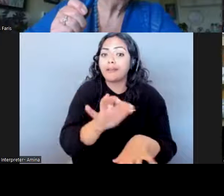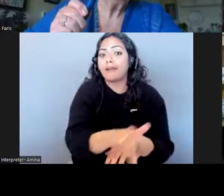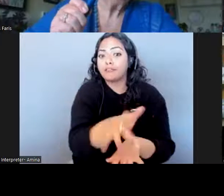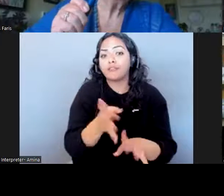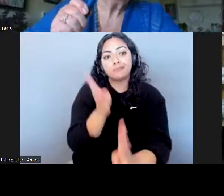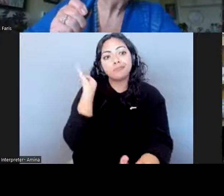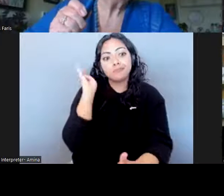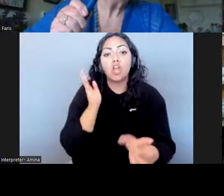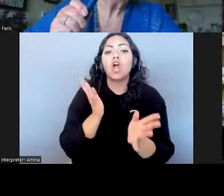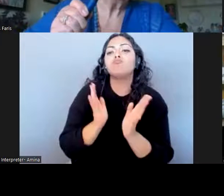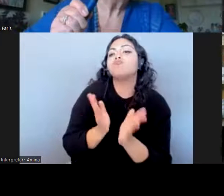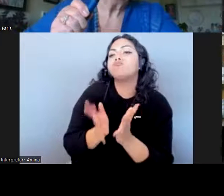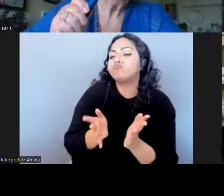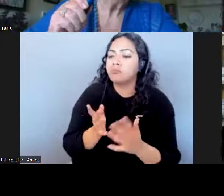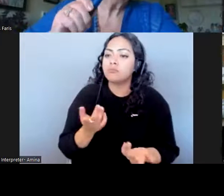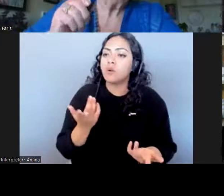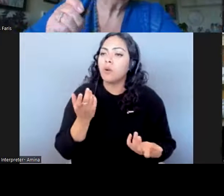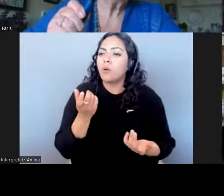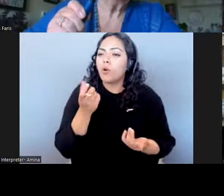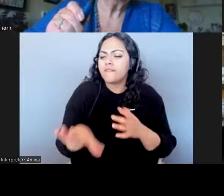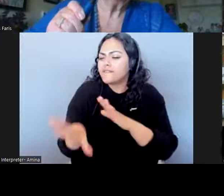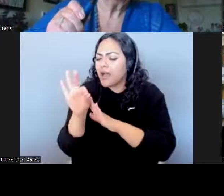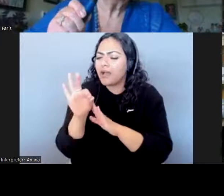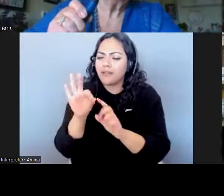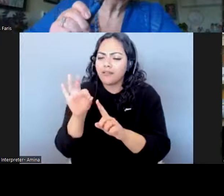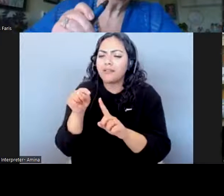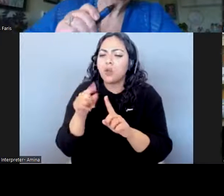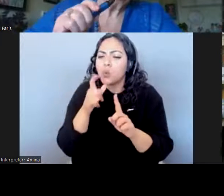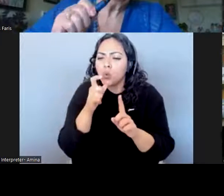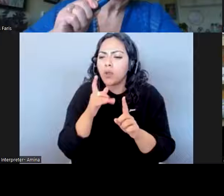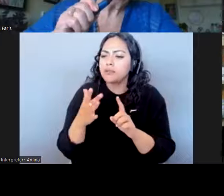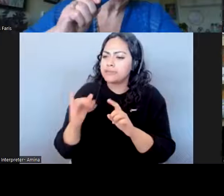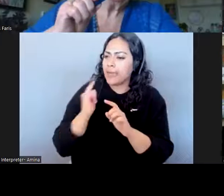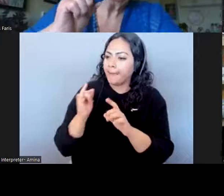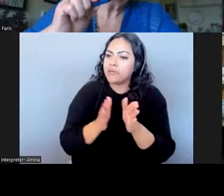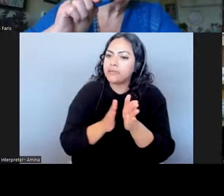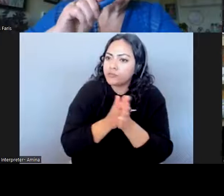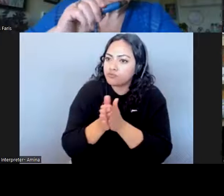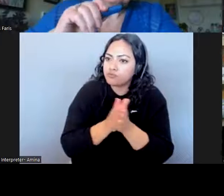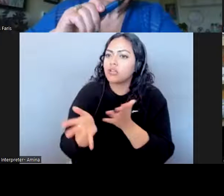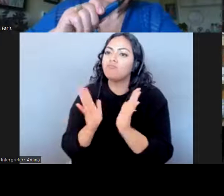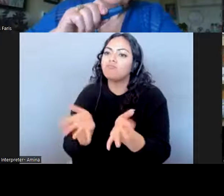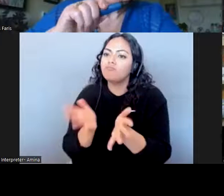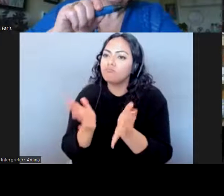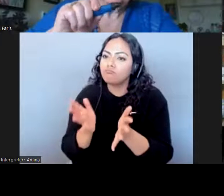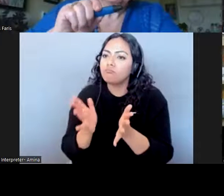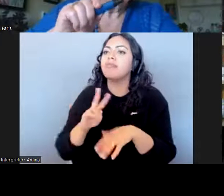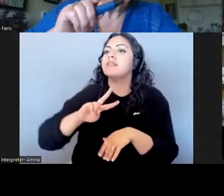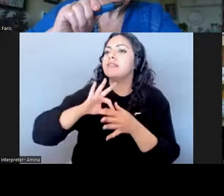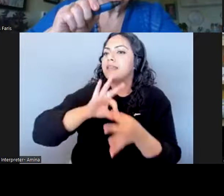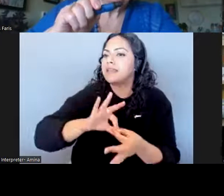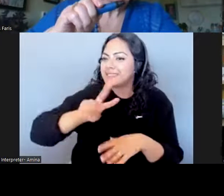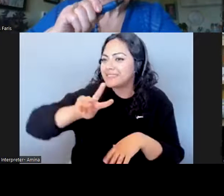shares your interest in something, and then you have a second conversation. The last thing I did before I left